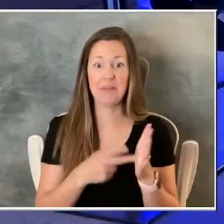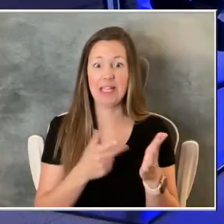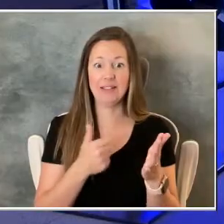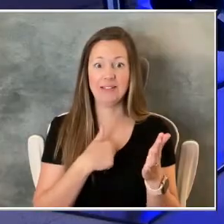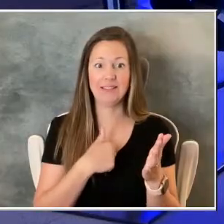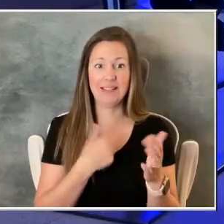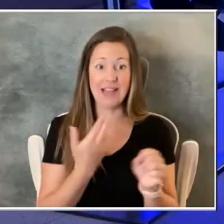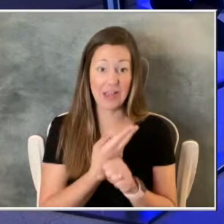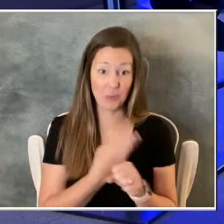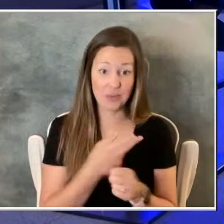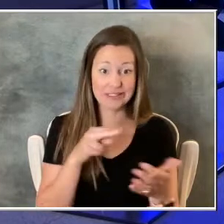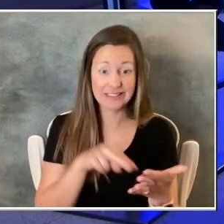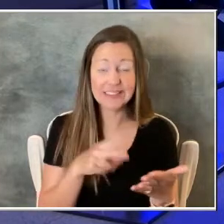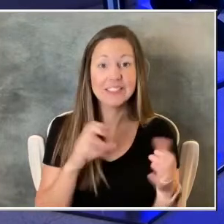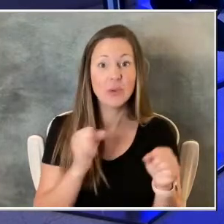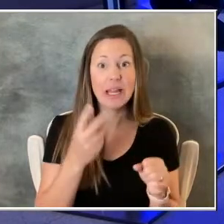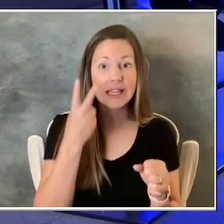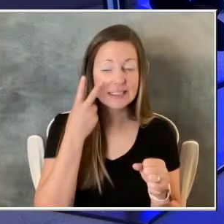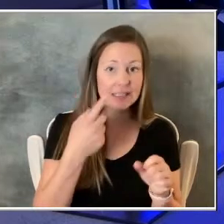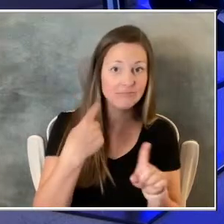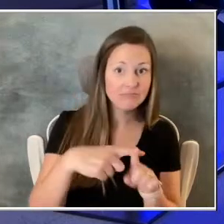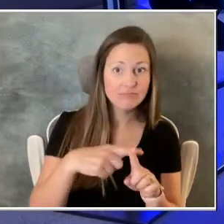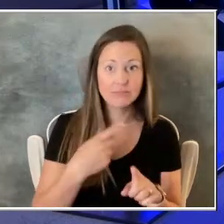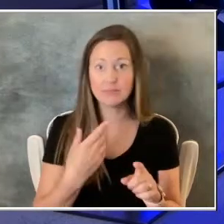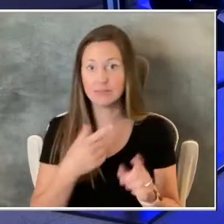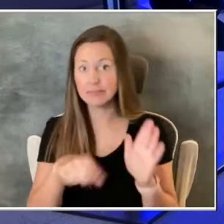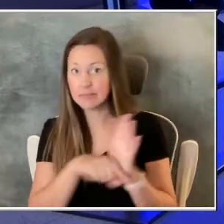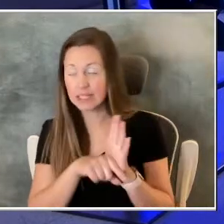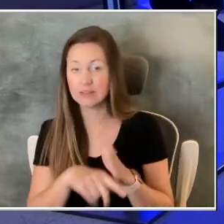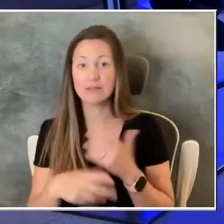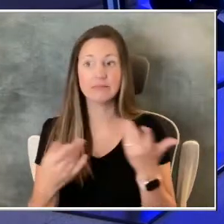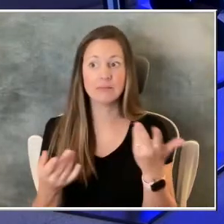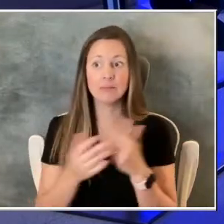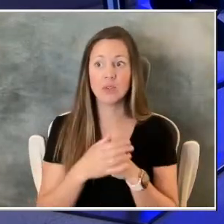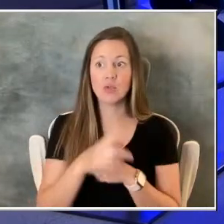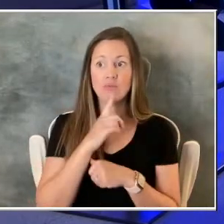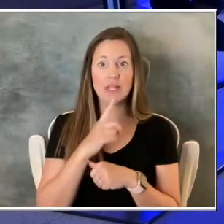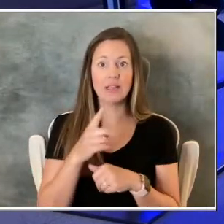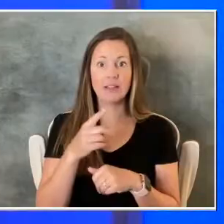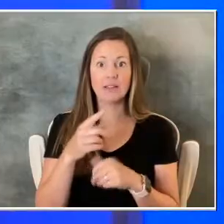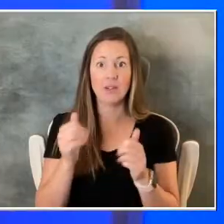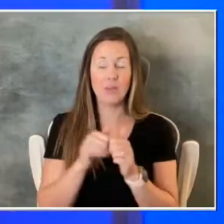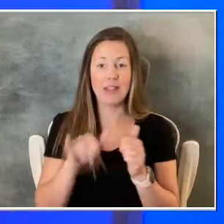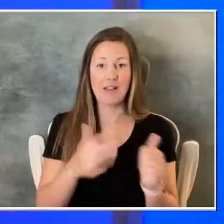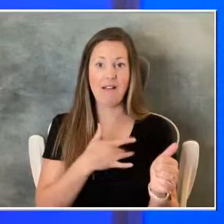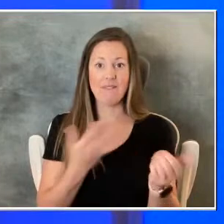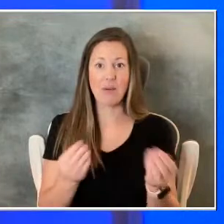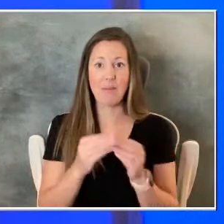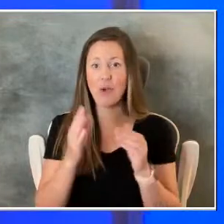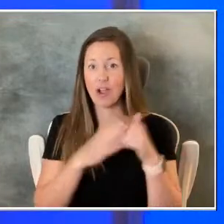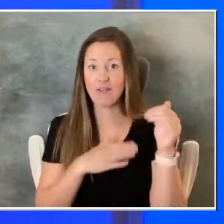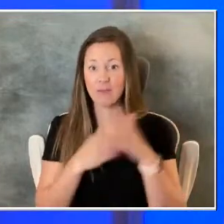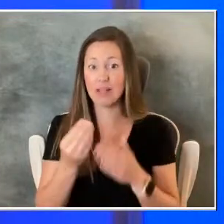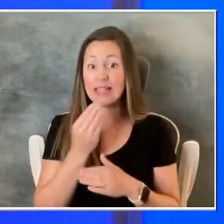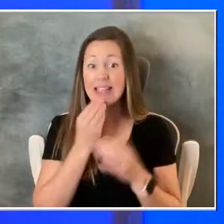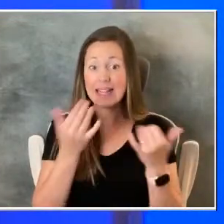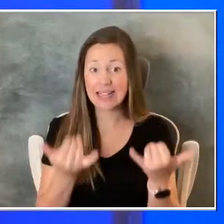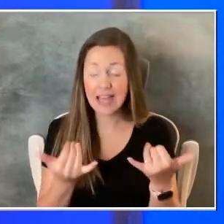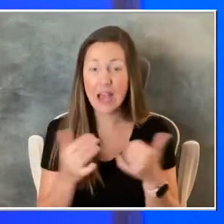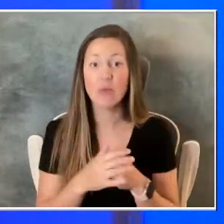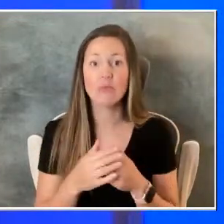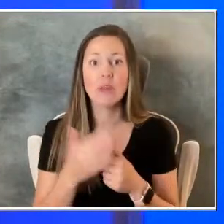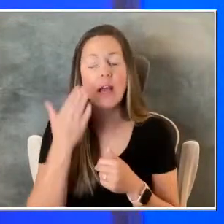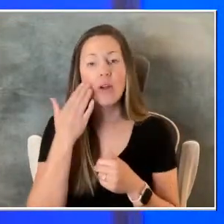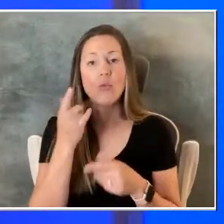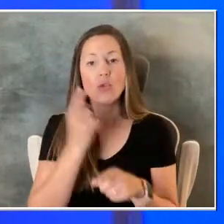bads. And then because of that, I feel more comfortable eating now, because I know I'm eating it in the right order.